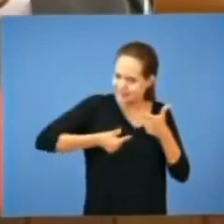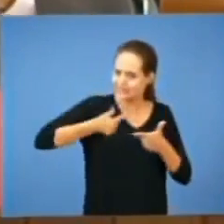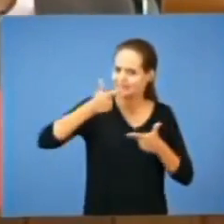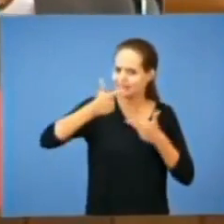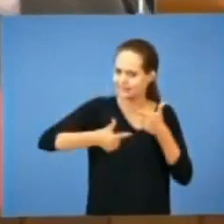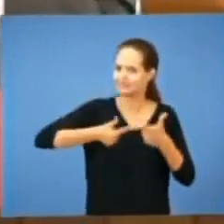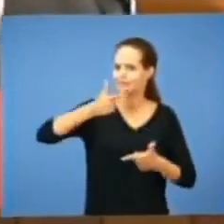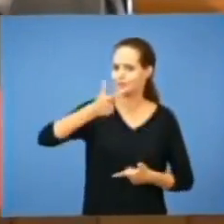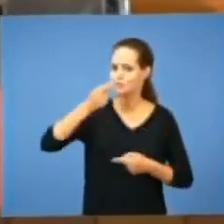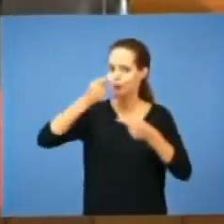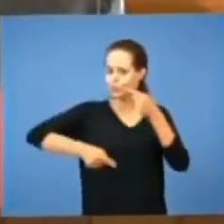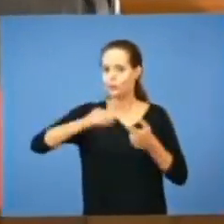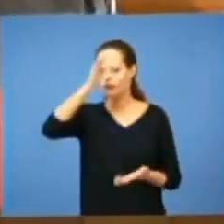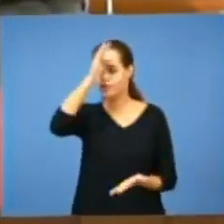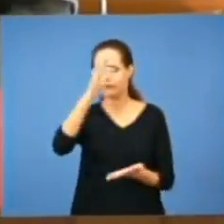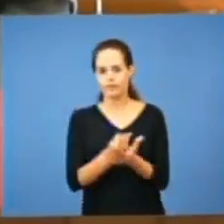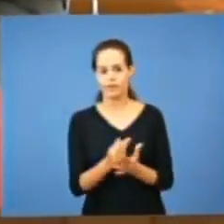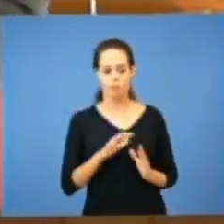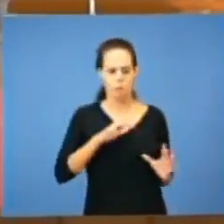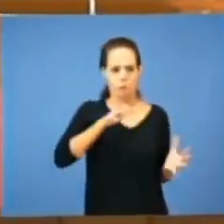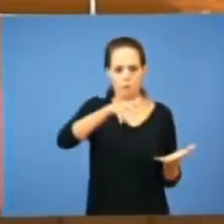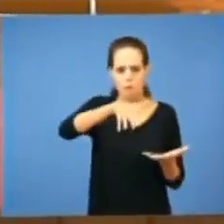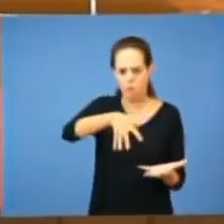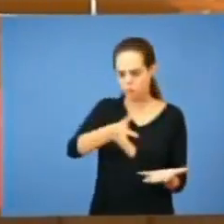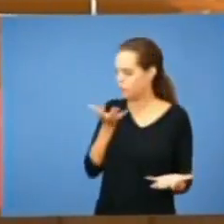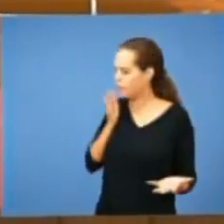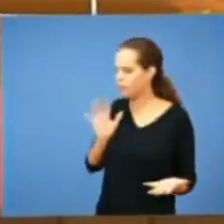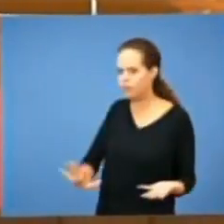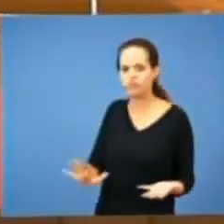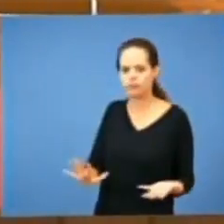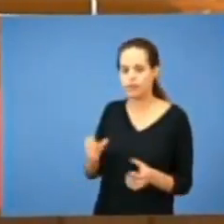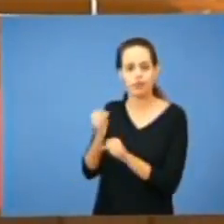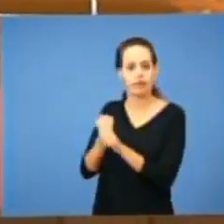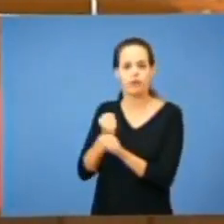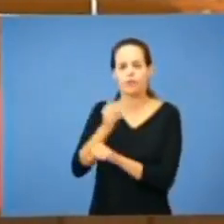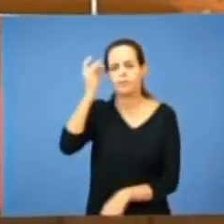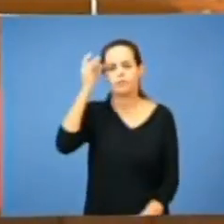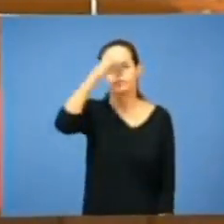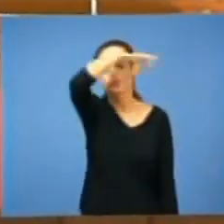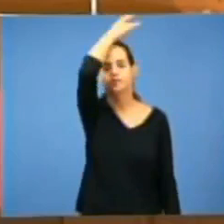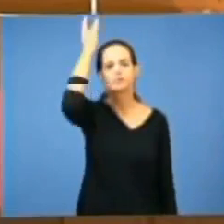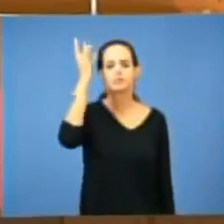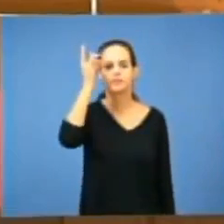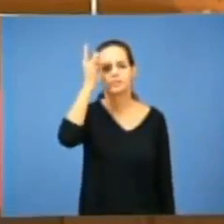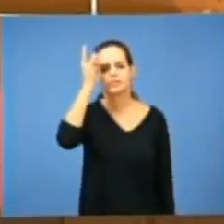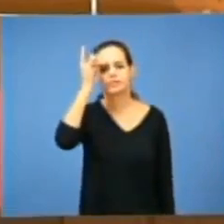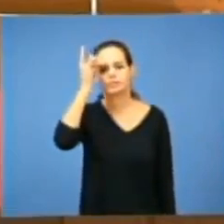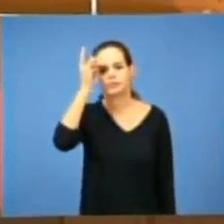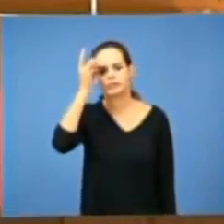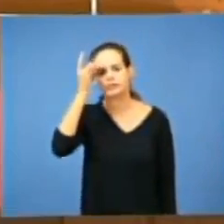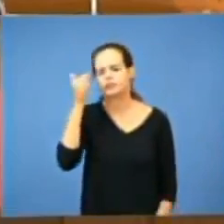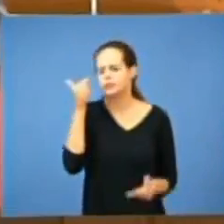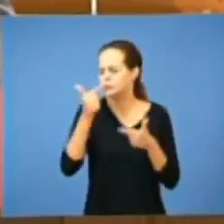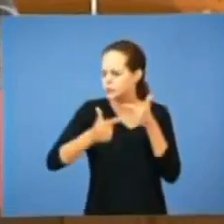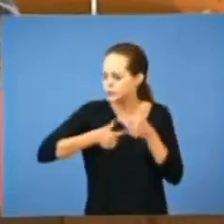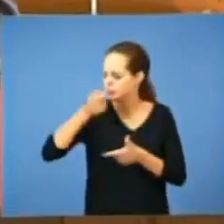world do not want the work of the Holy Spirit. So if they fought against the